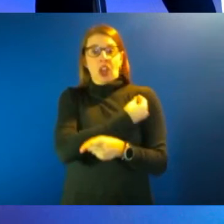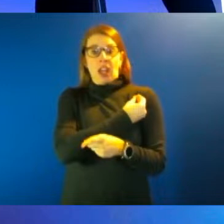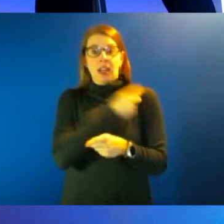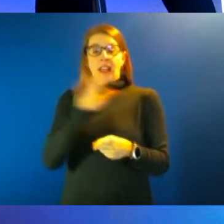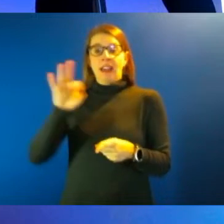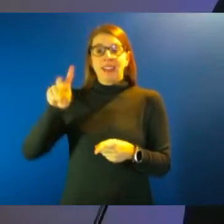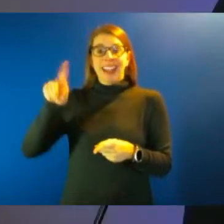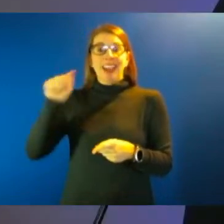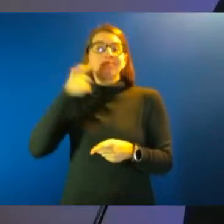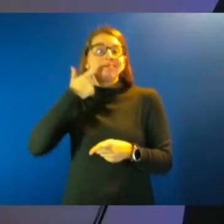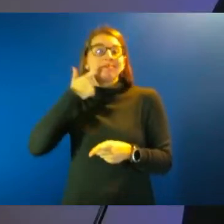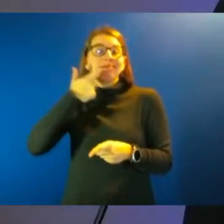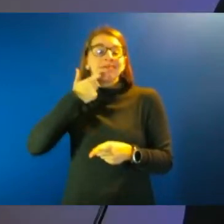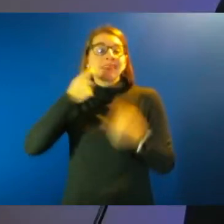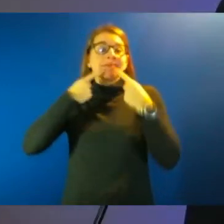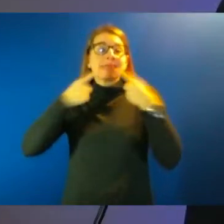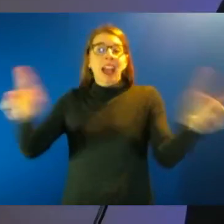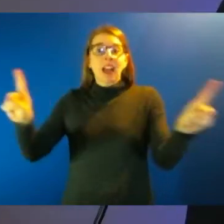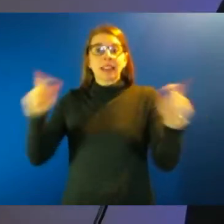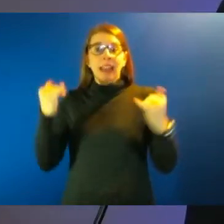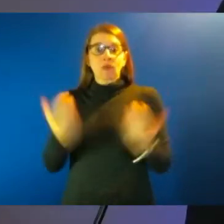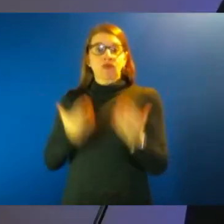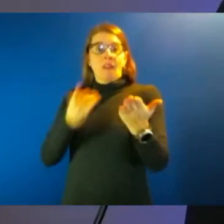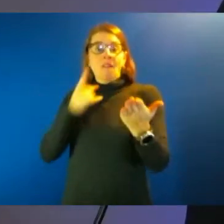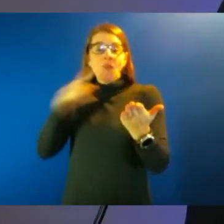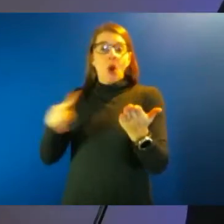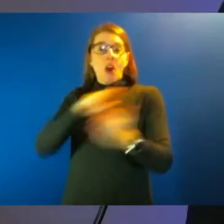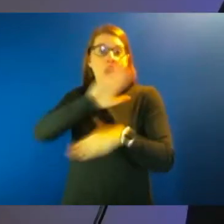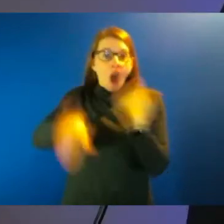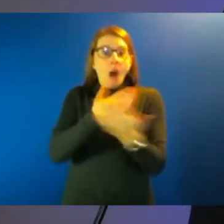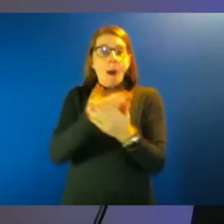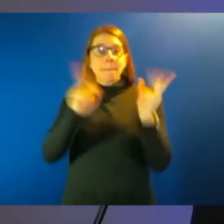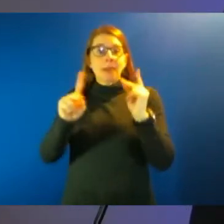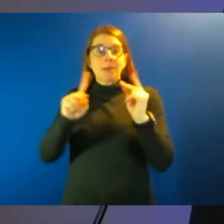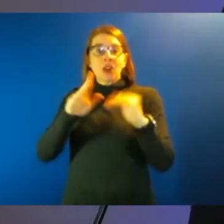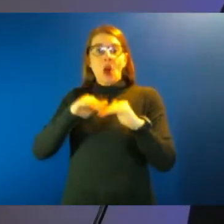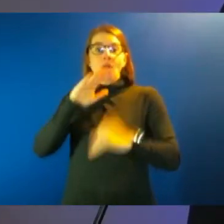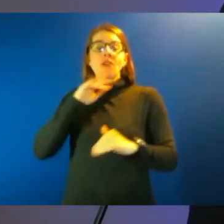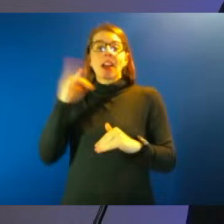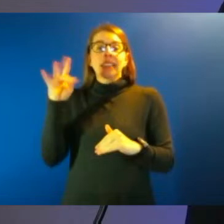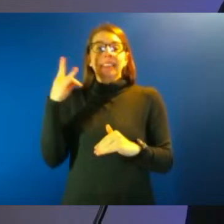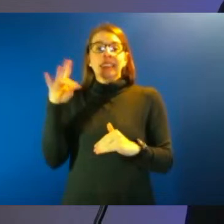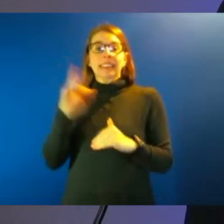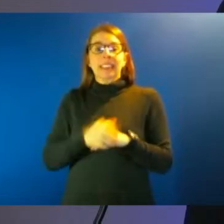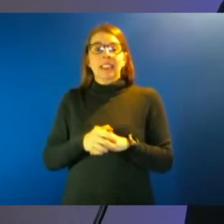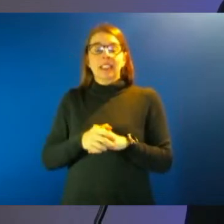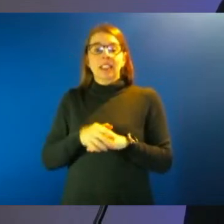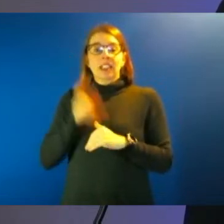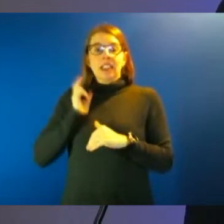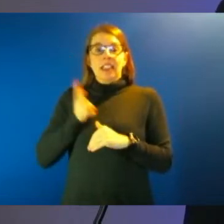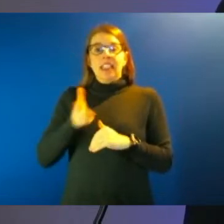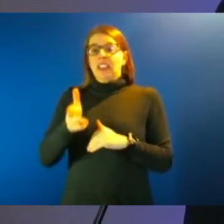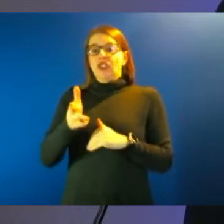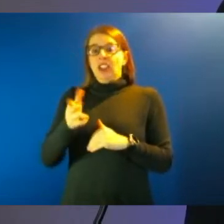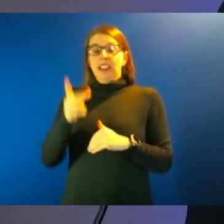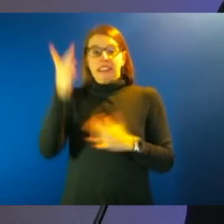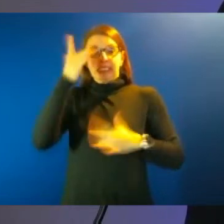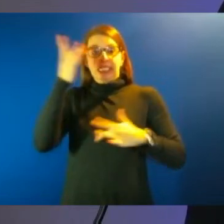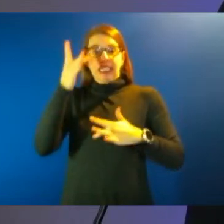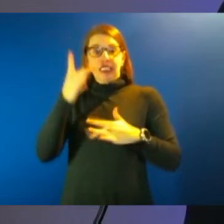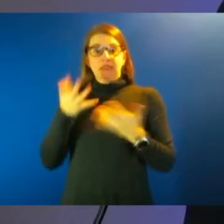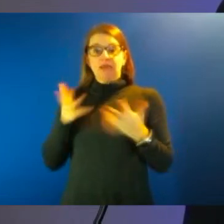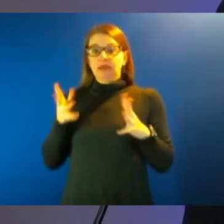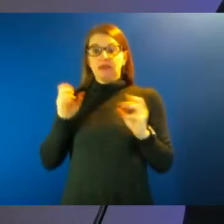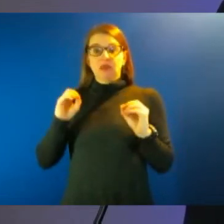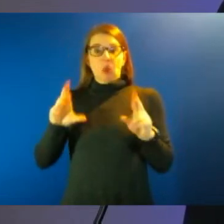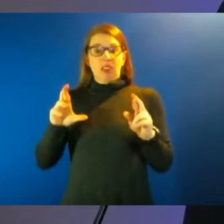just came out and they are now recommending boosters for all folks over the age of 18, whether you have a history of disease or This is whatever. it? Everybody should get